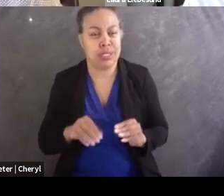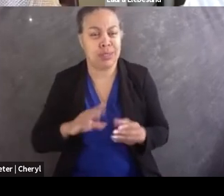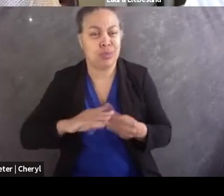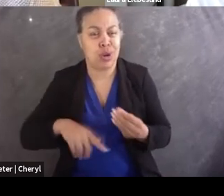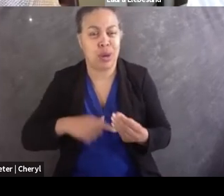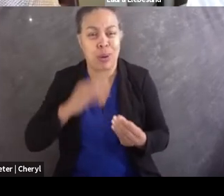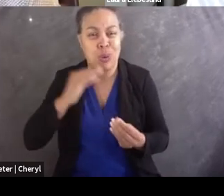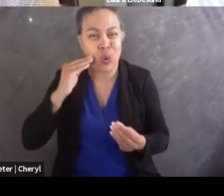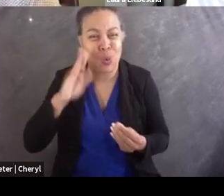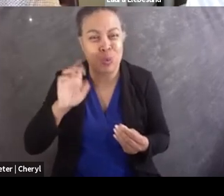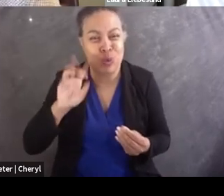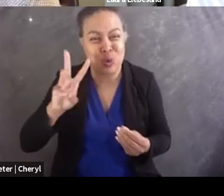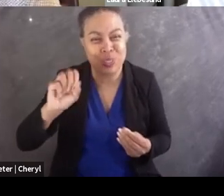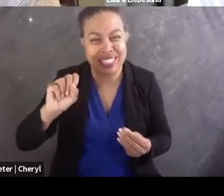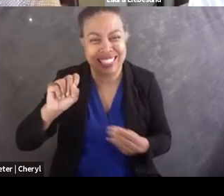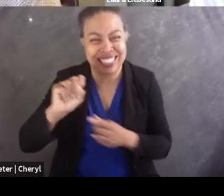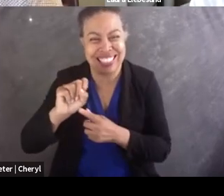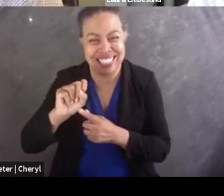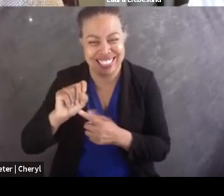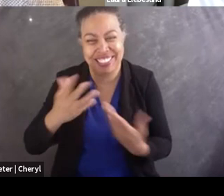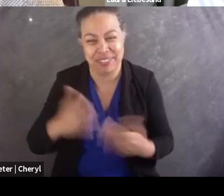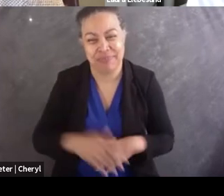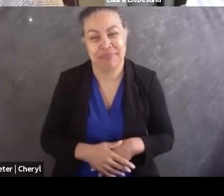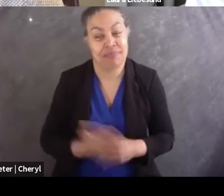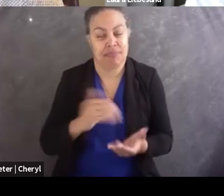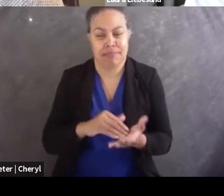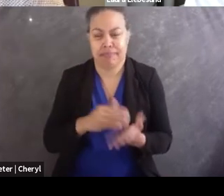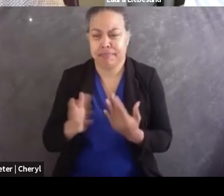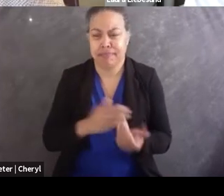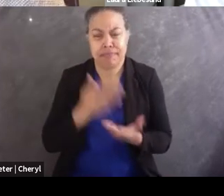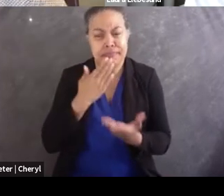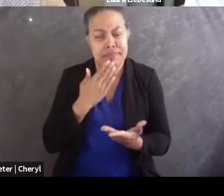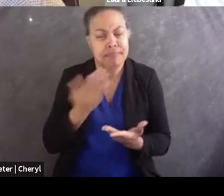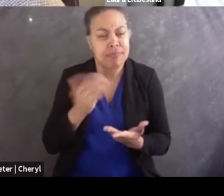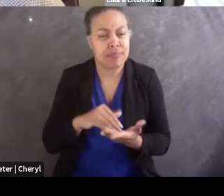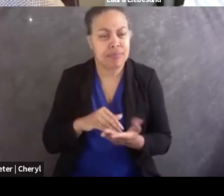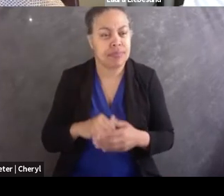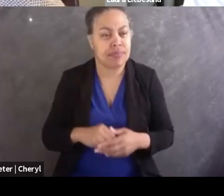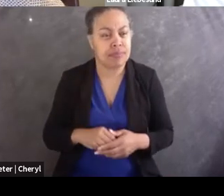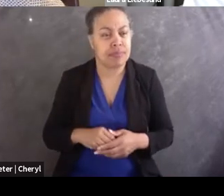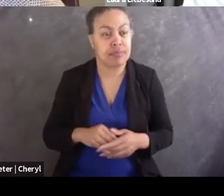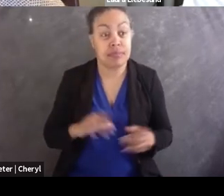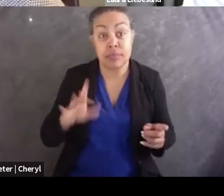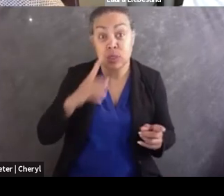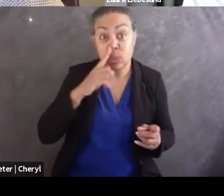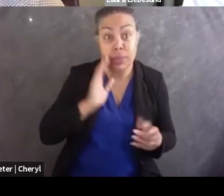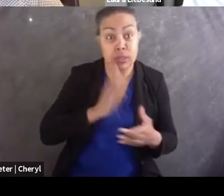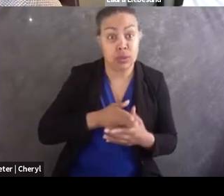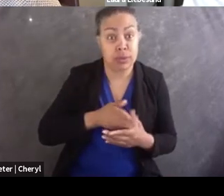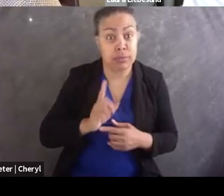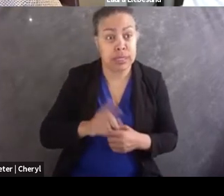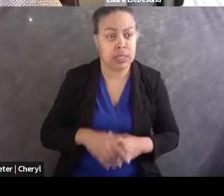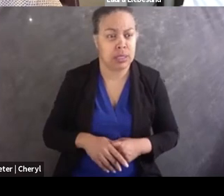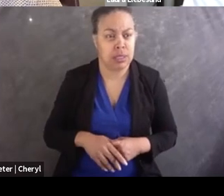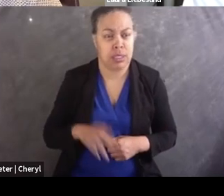theme going for these couple of months. But thank you all and enjoy the rest. Jasper, can I interrupt for 1 second? I'm so sorry. One